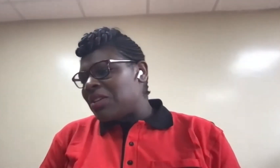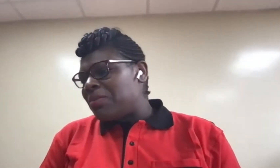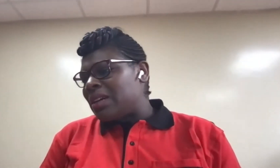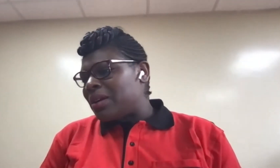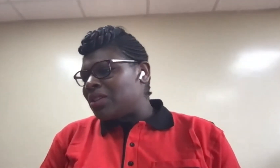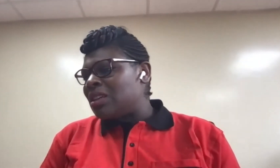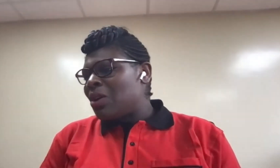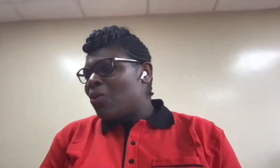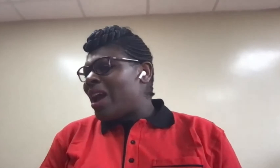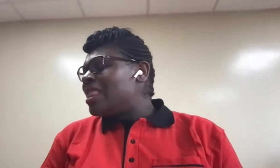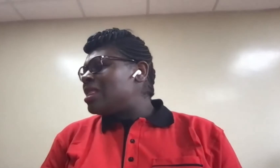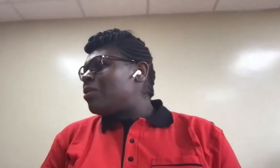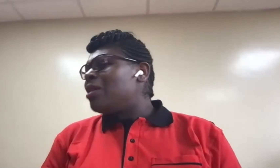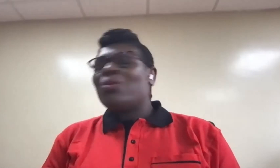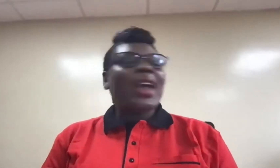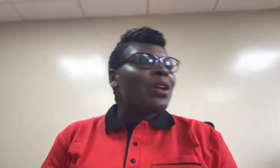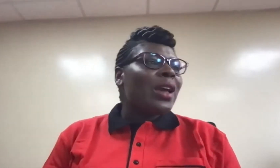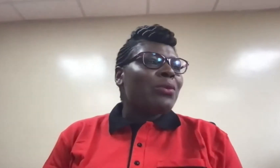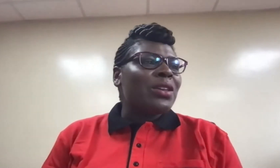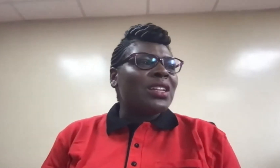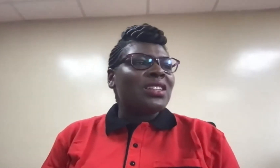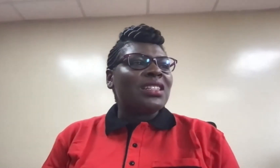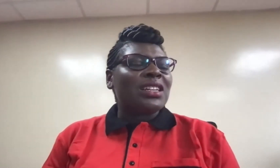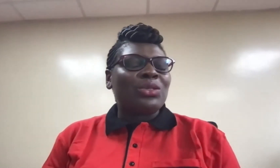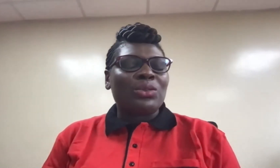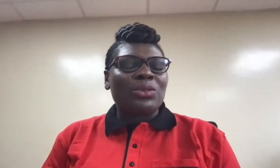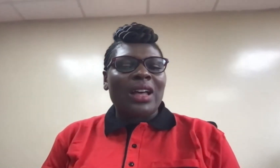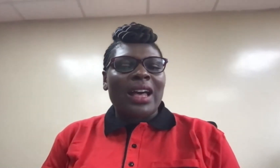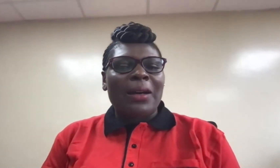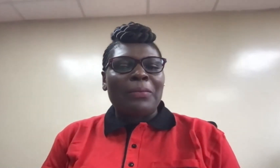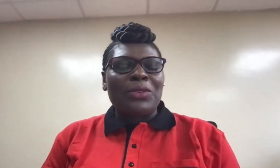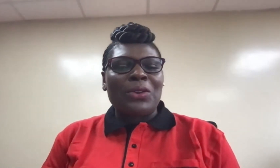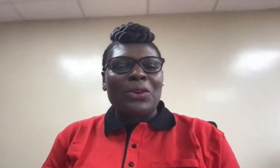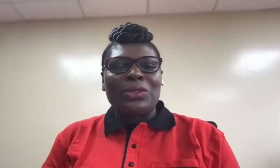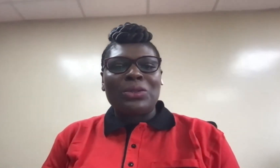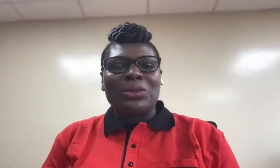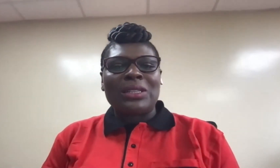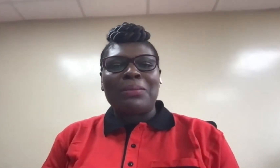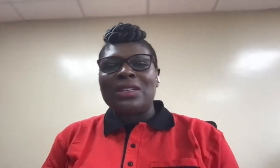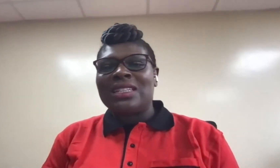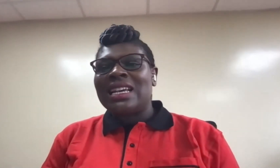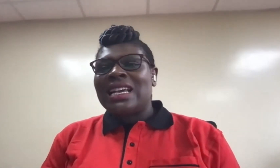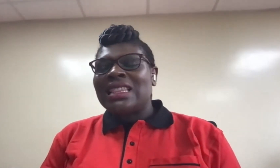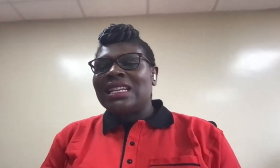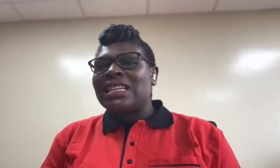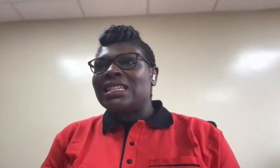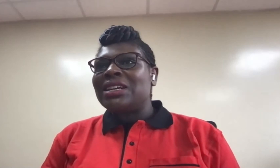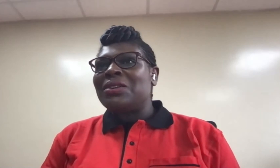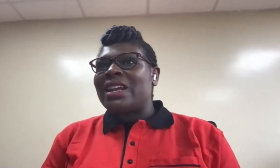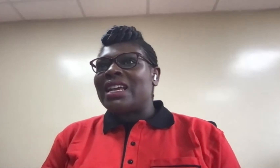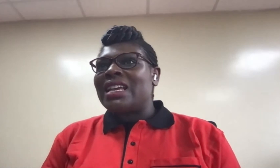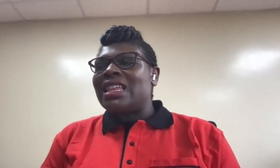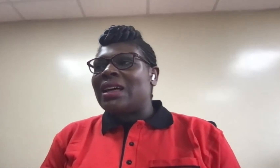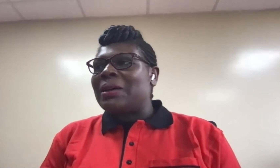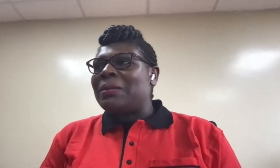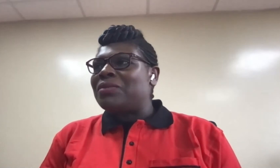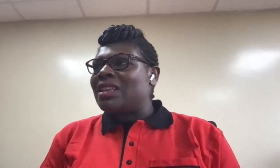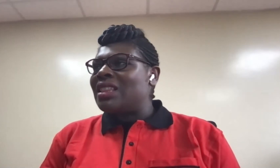us a little bit about why were you interested to to support this category